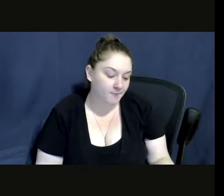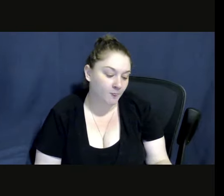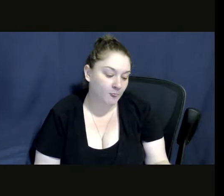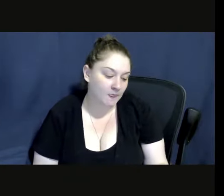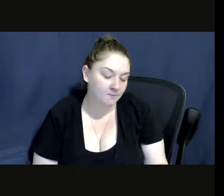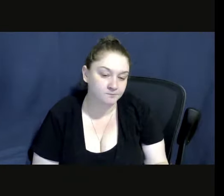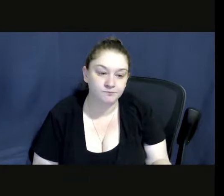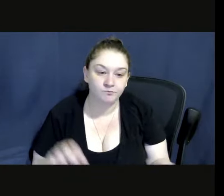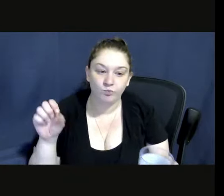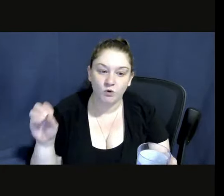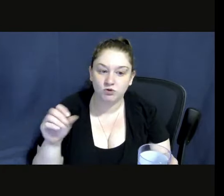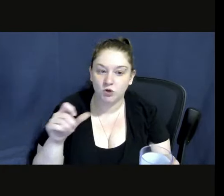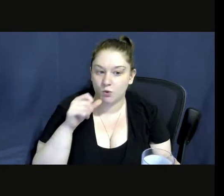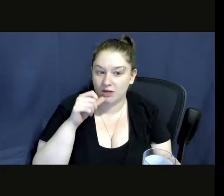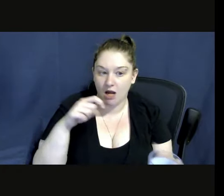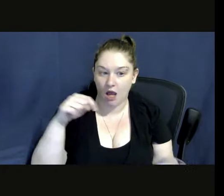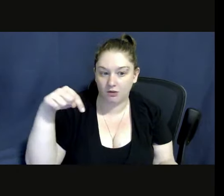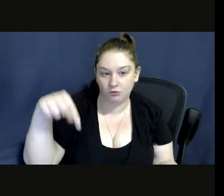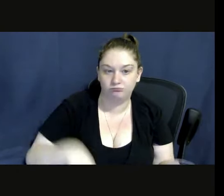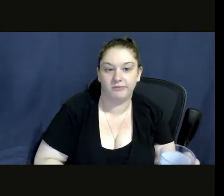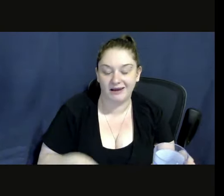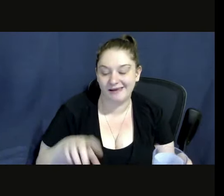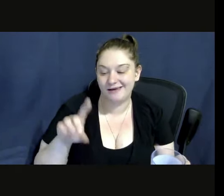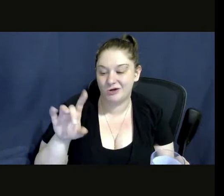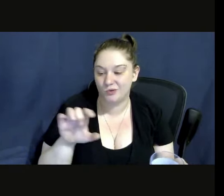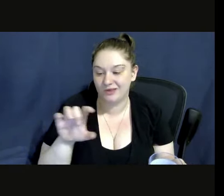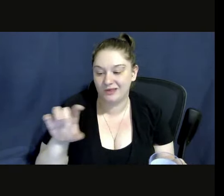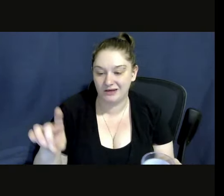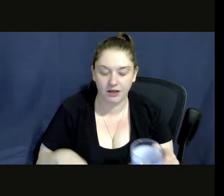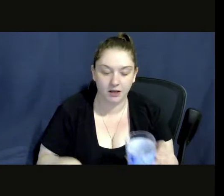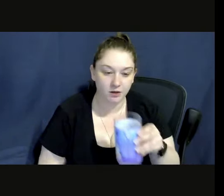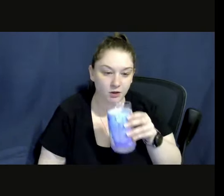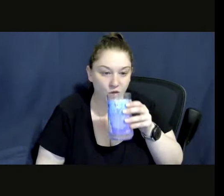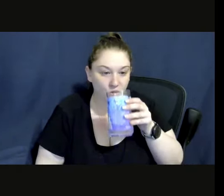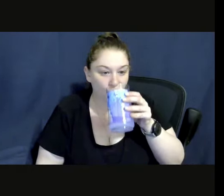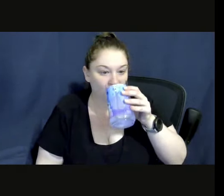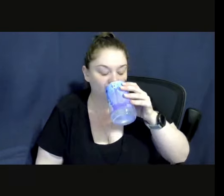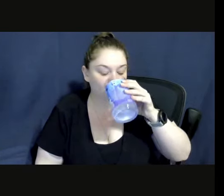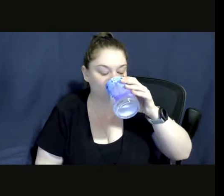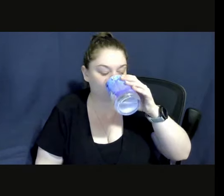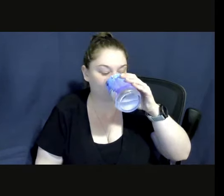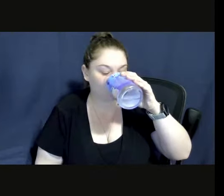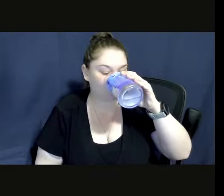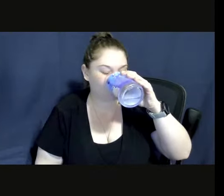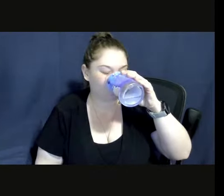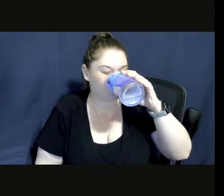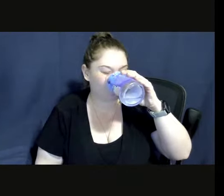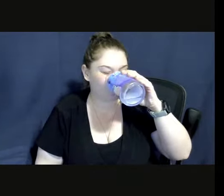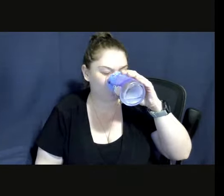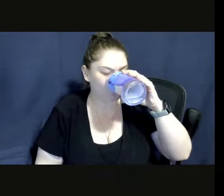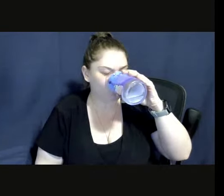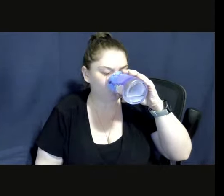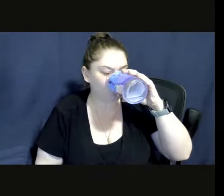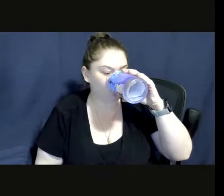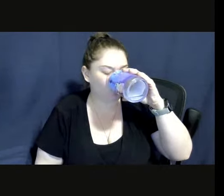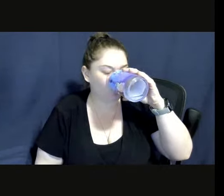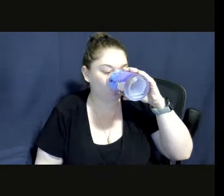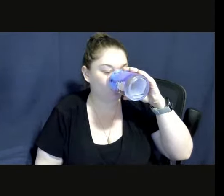So, and not to get into the weeds, but we're getting into the weeds a little bit. So, like,